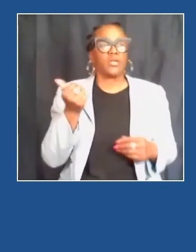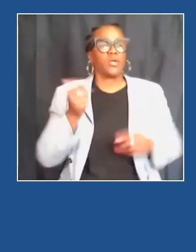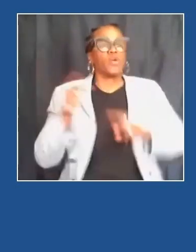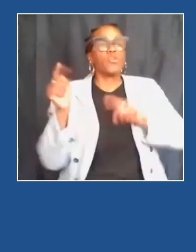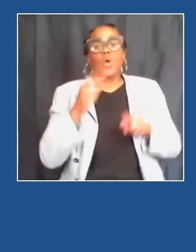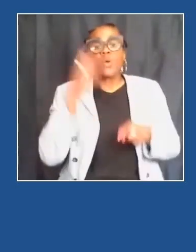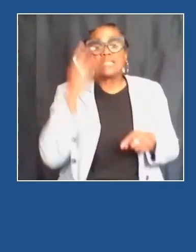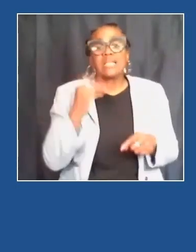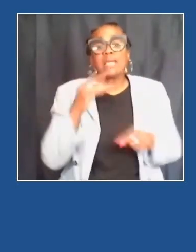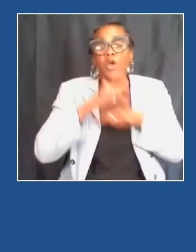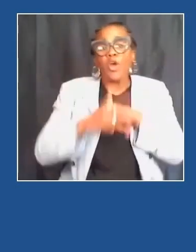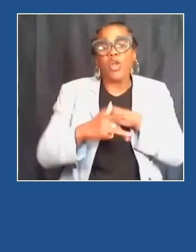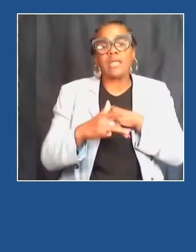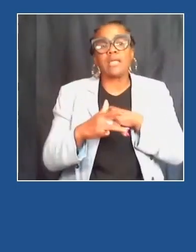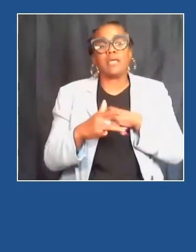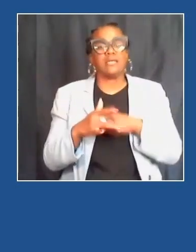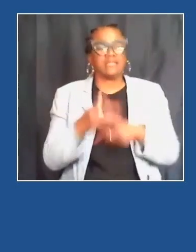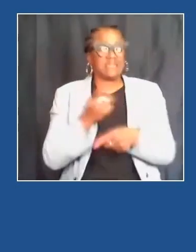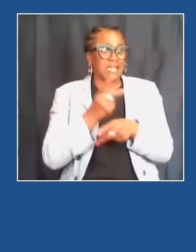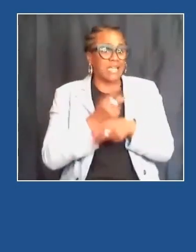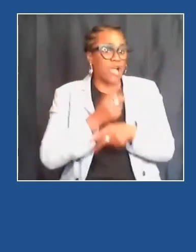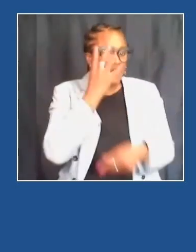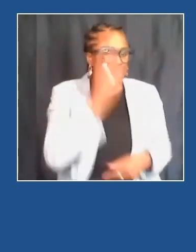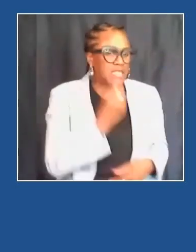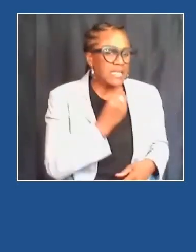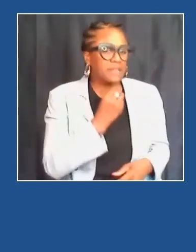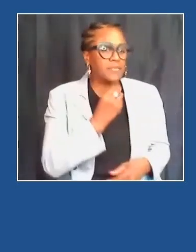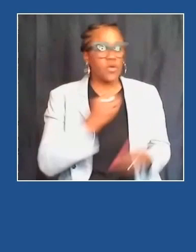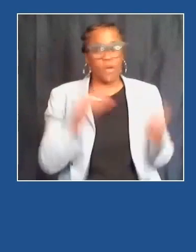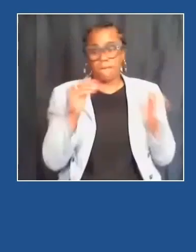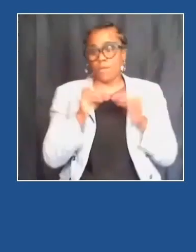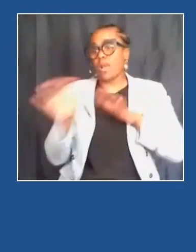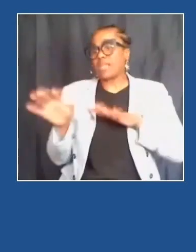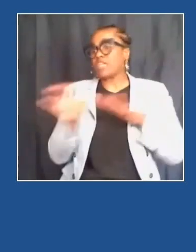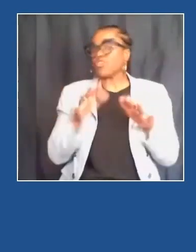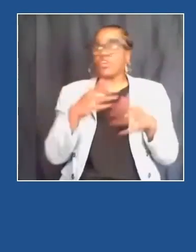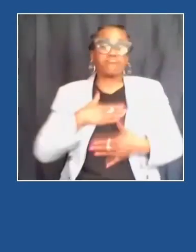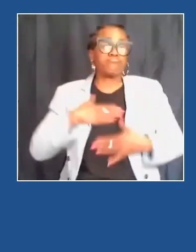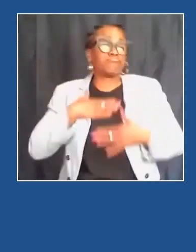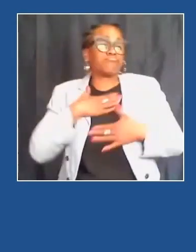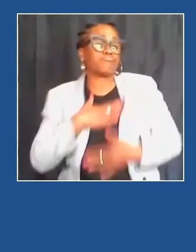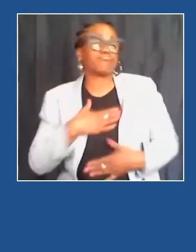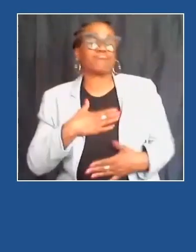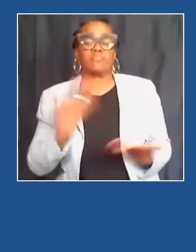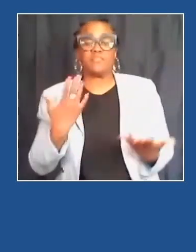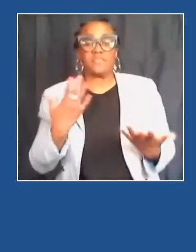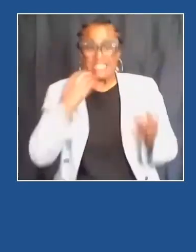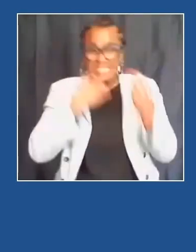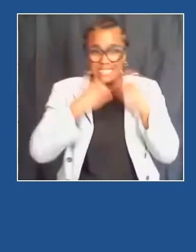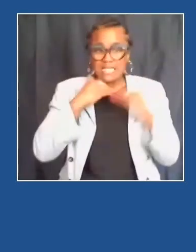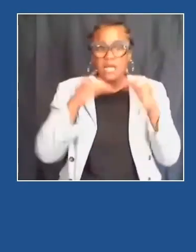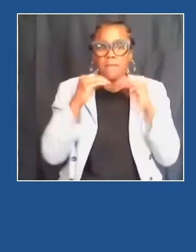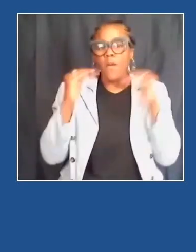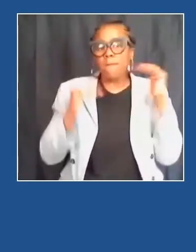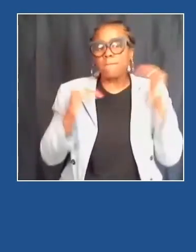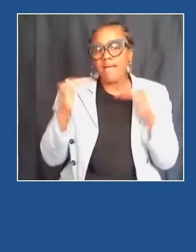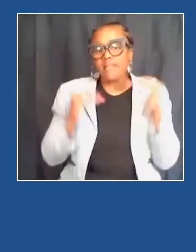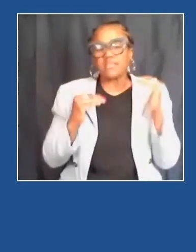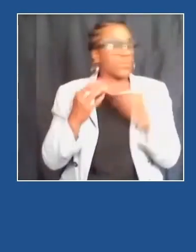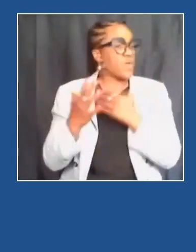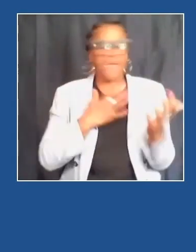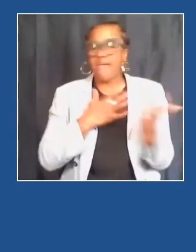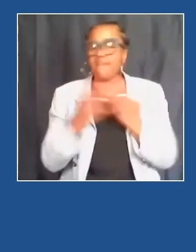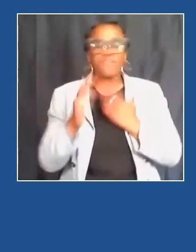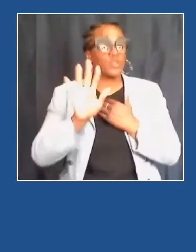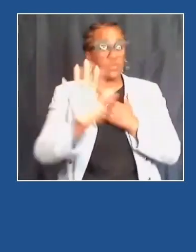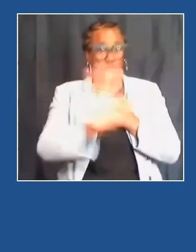or attending to sleep, or doing more leisure activities, or eating in a more balanced way, whatever it might